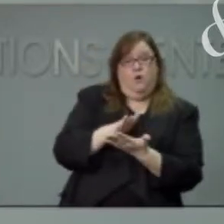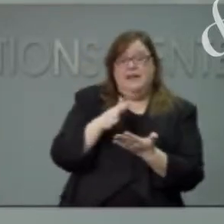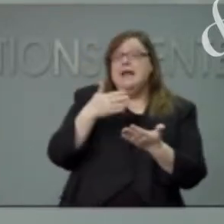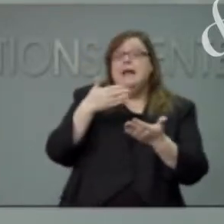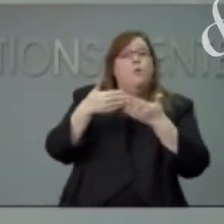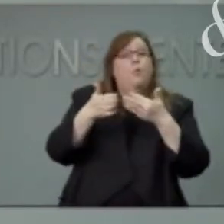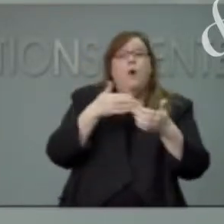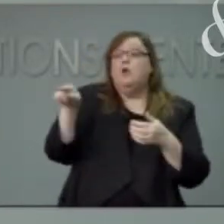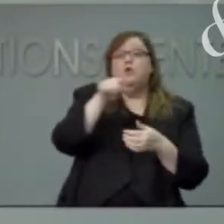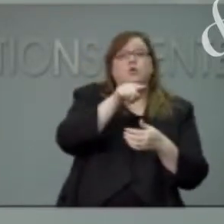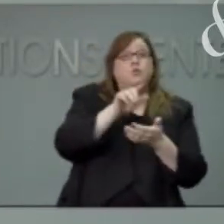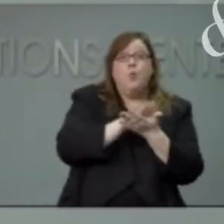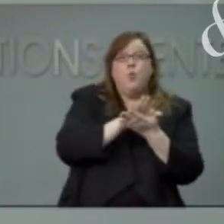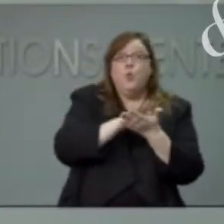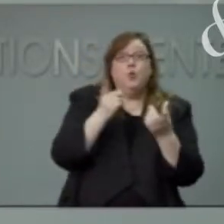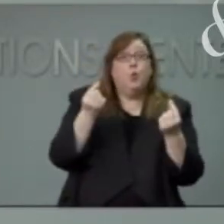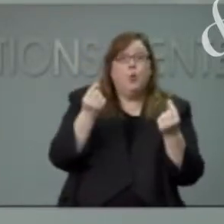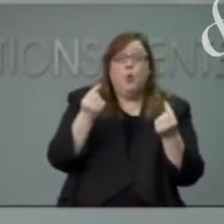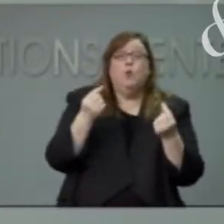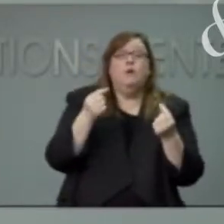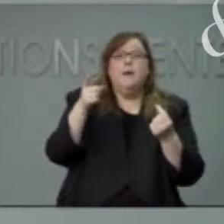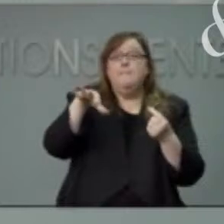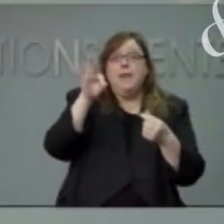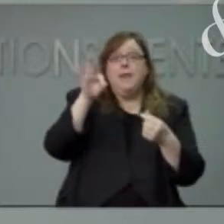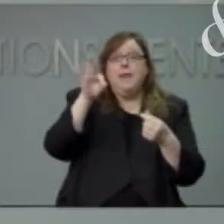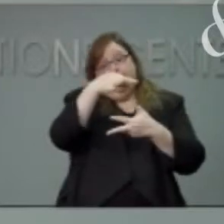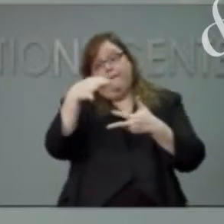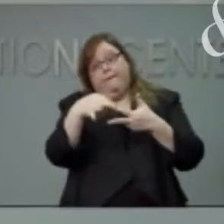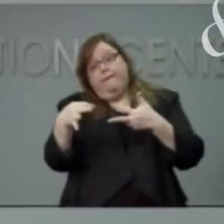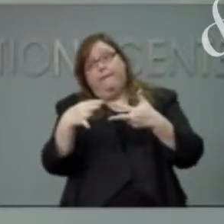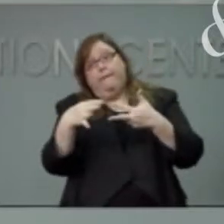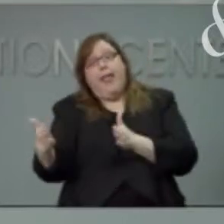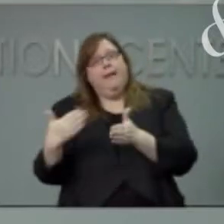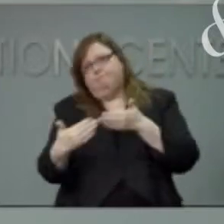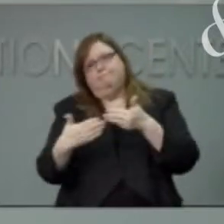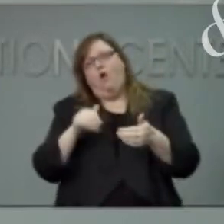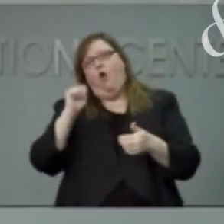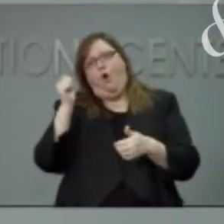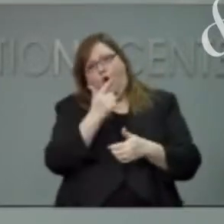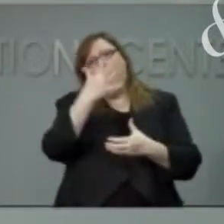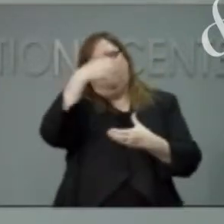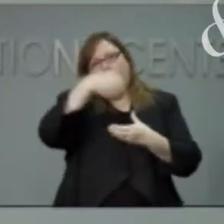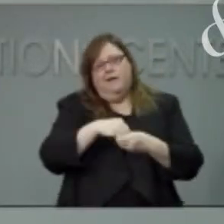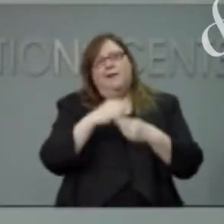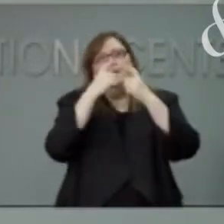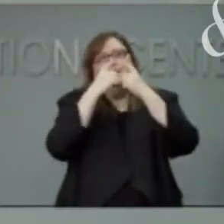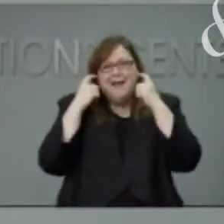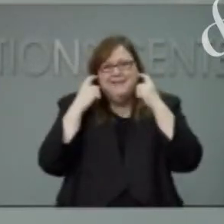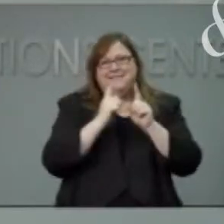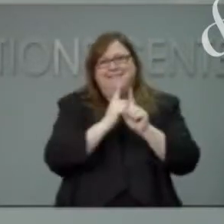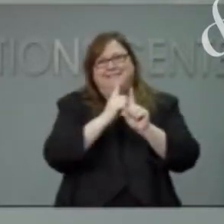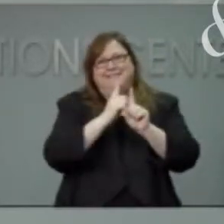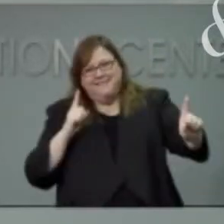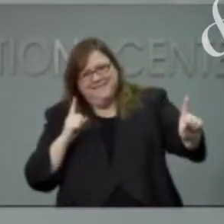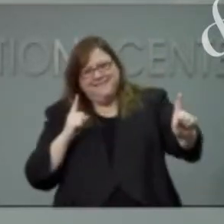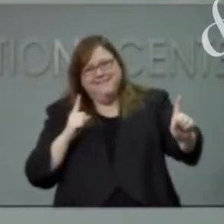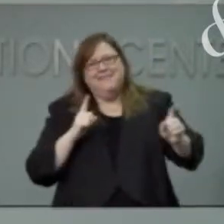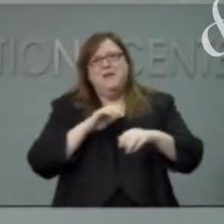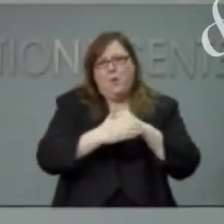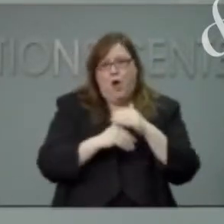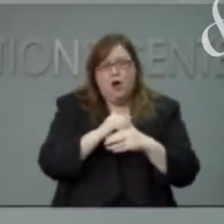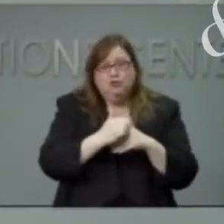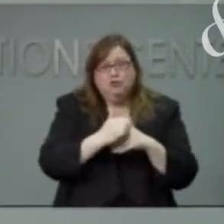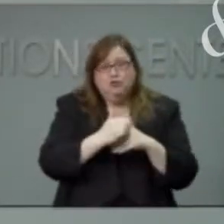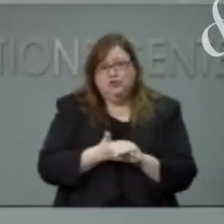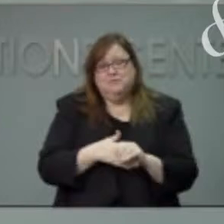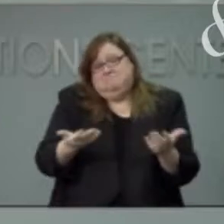need to be wearing masks, that they need to have social distancing, that they have to do hand washing. It comes back to those 3 W's. So the protocols are important, the